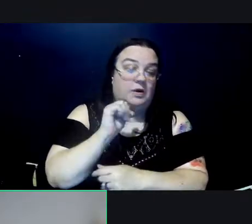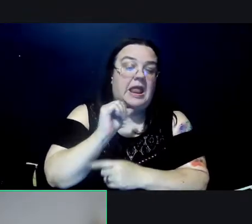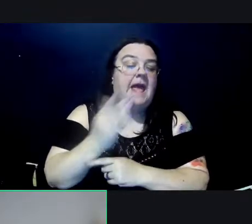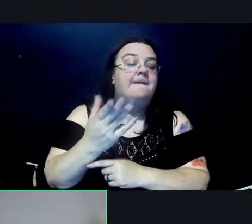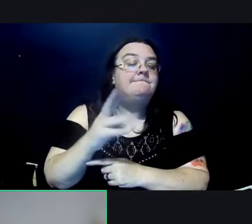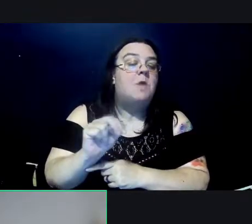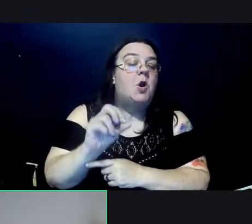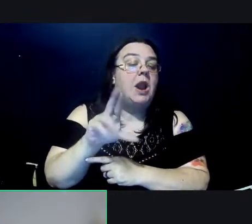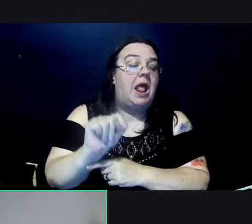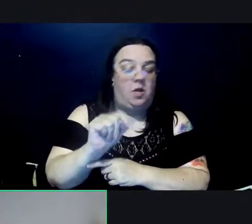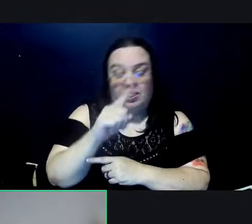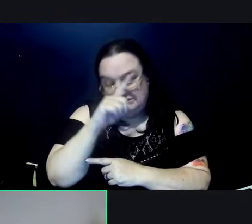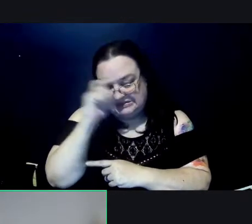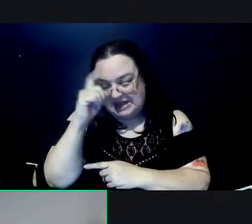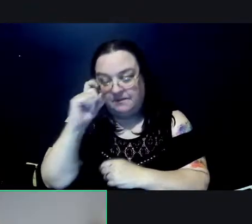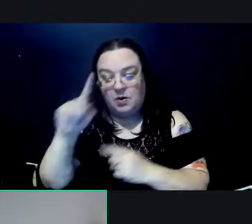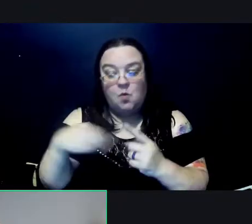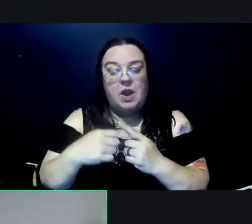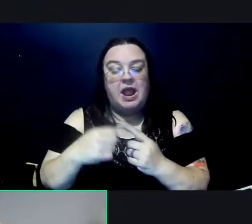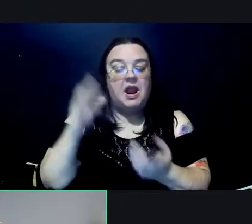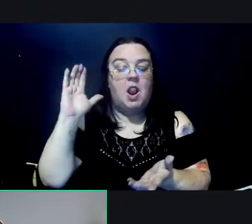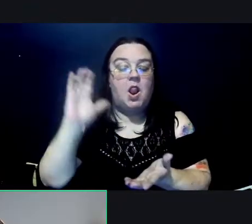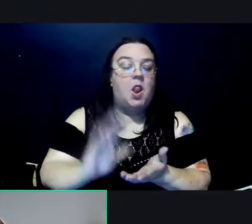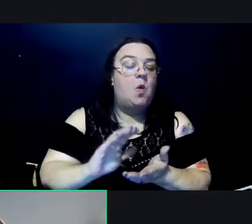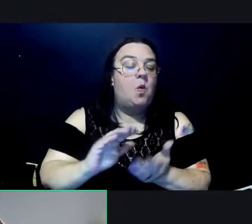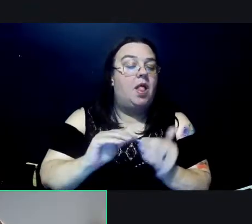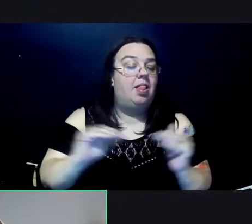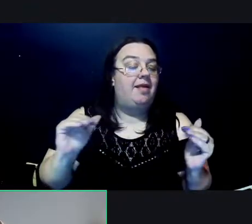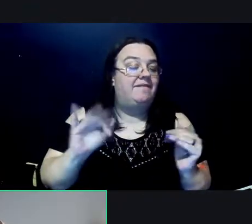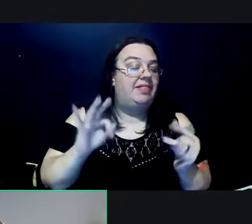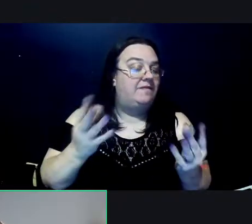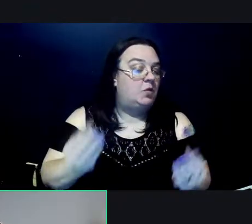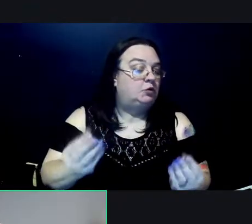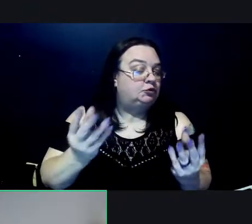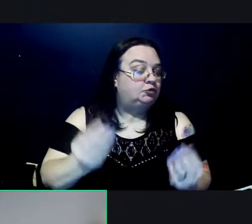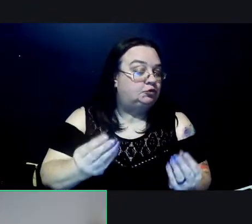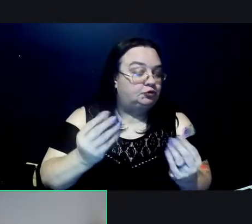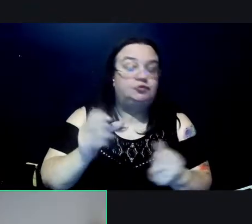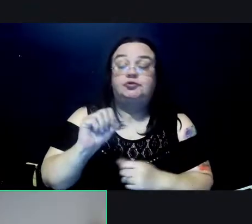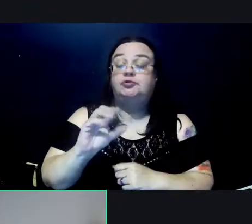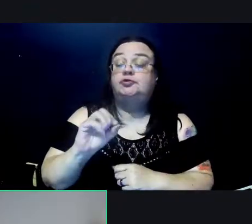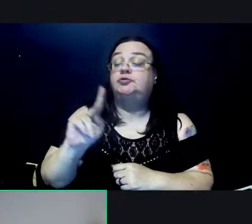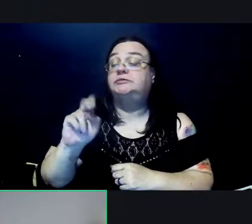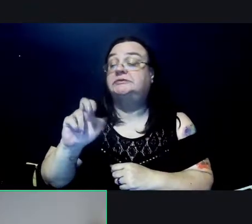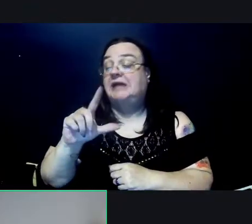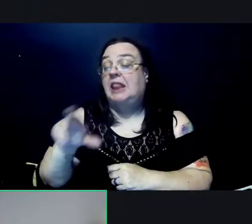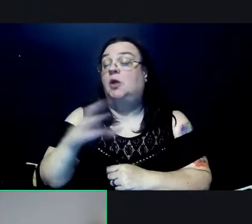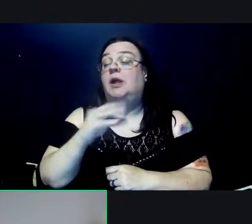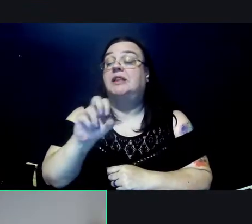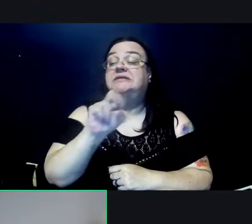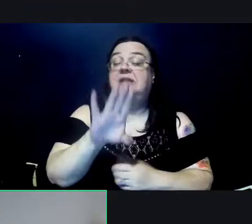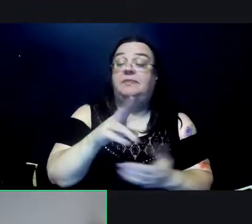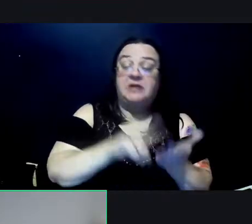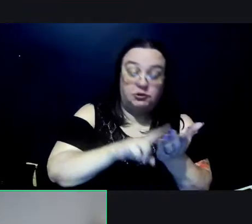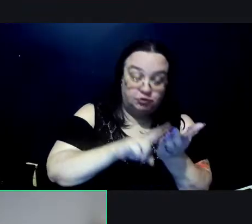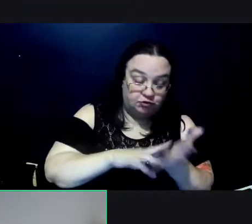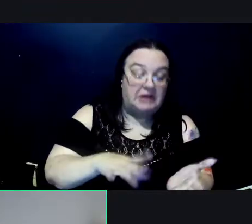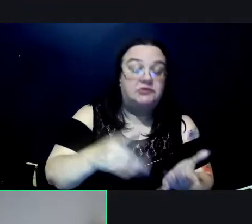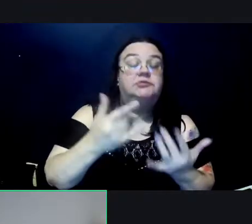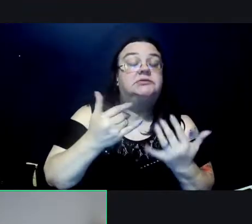with when there's lower moisture level. So Keller and the subcontractor are proceeding